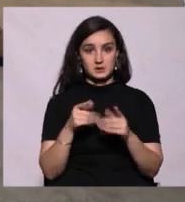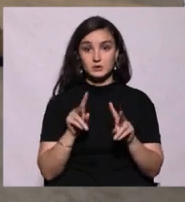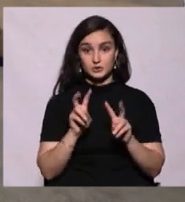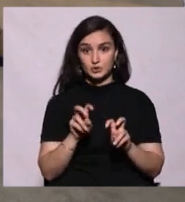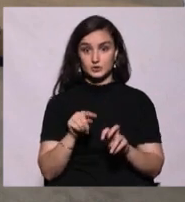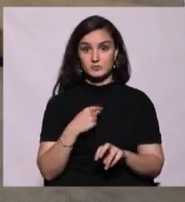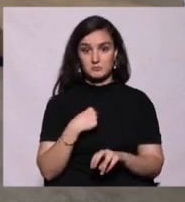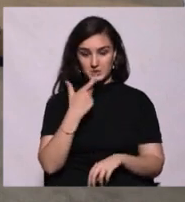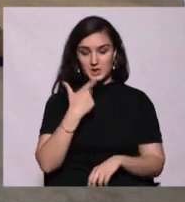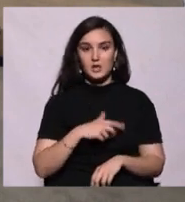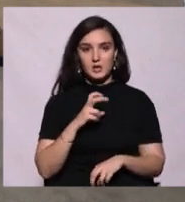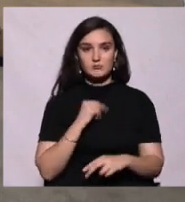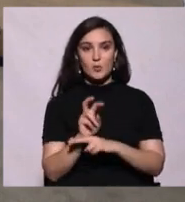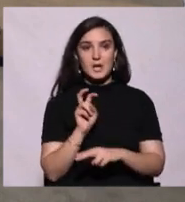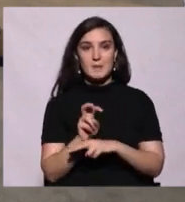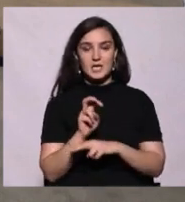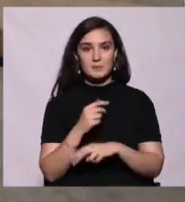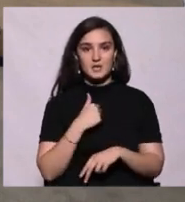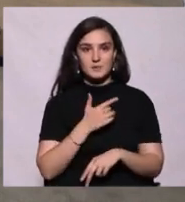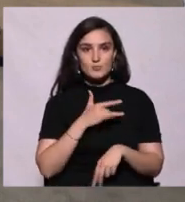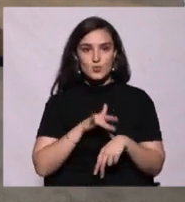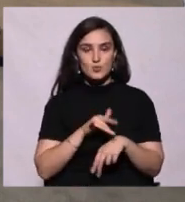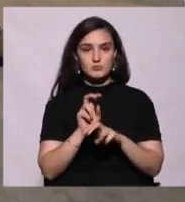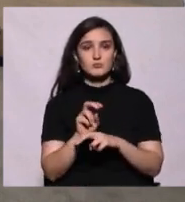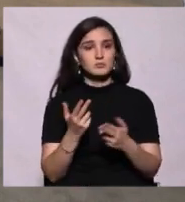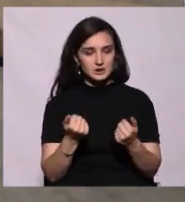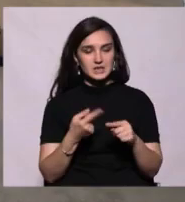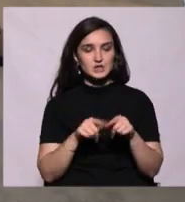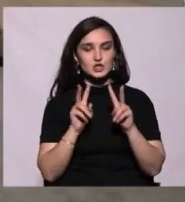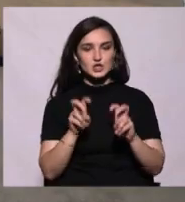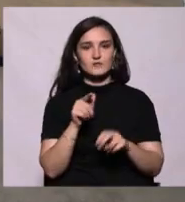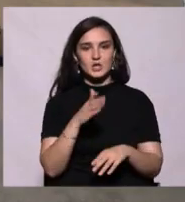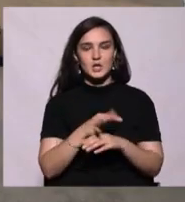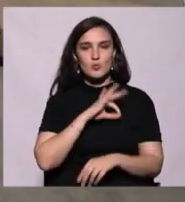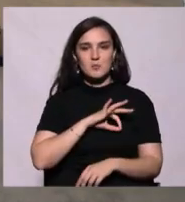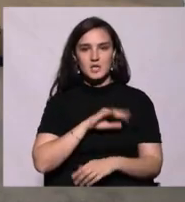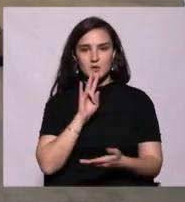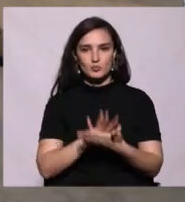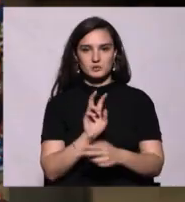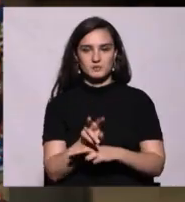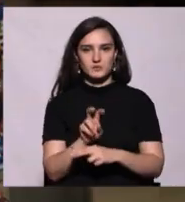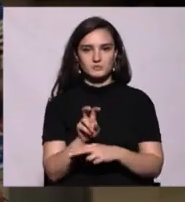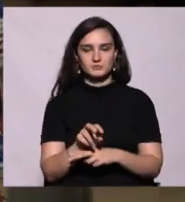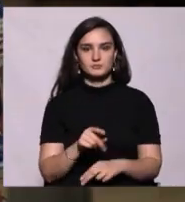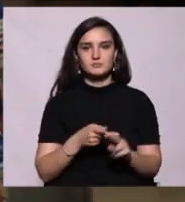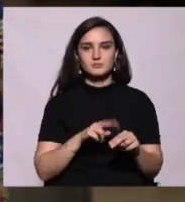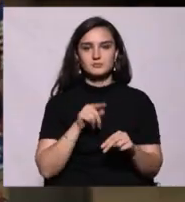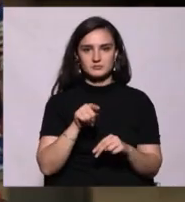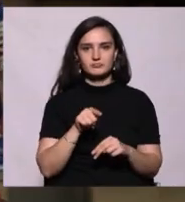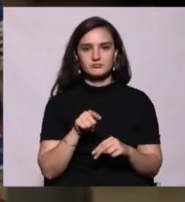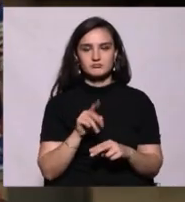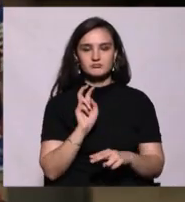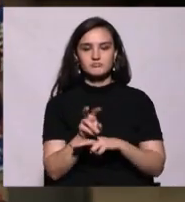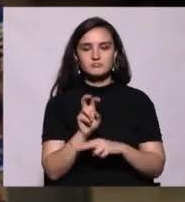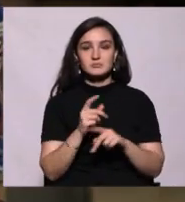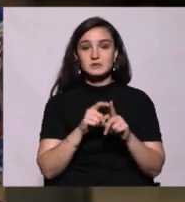mean that I'm a loyal customer? It does, and it probably means that you really like that shop. Customer loyalty is